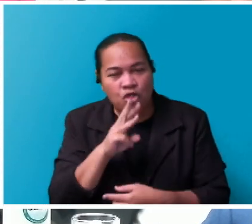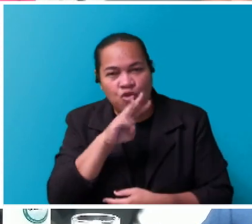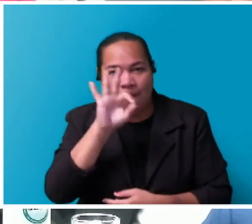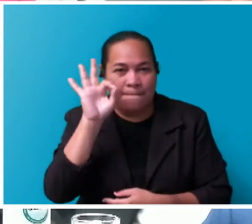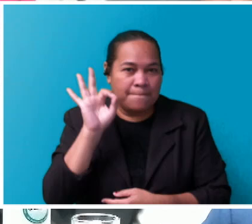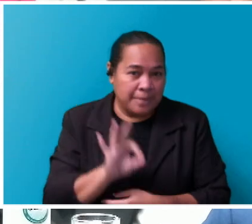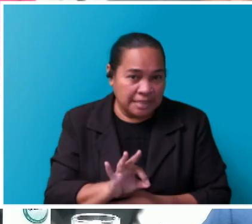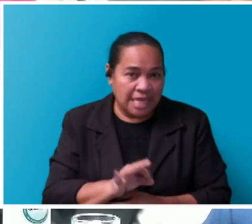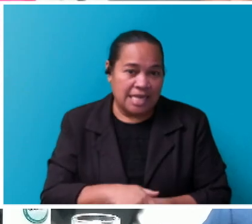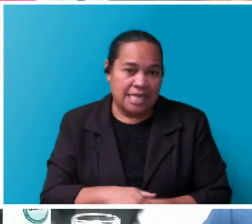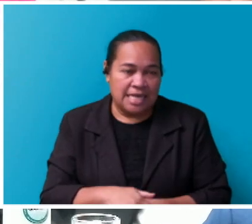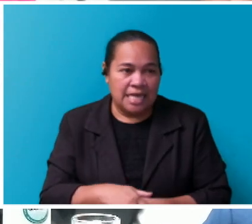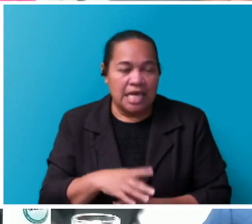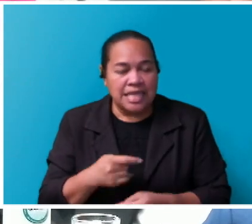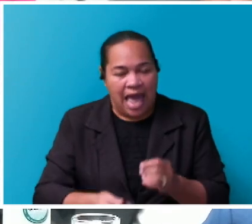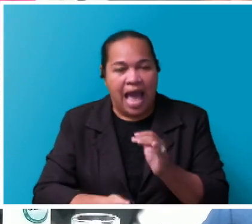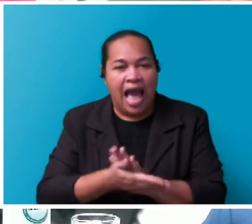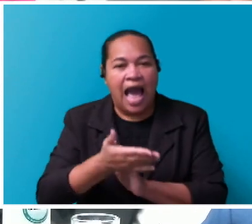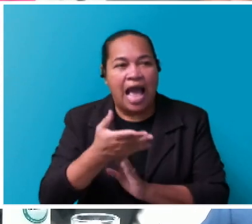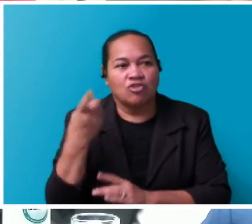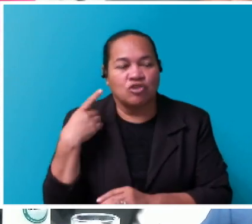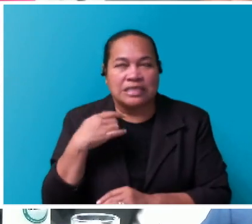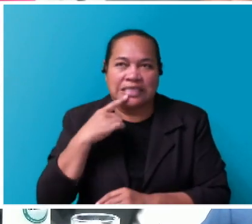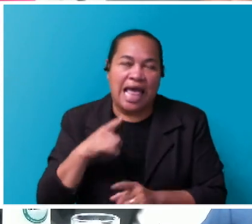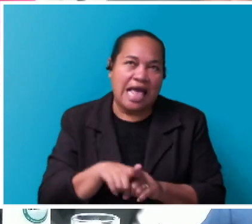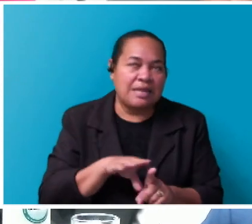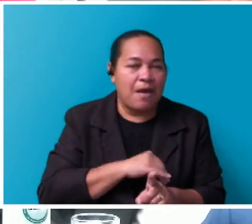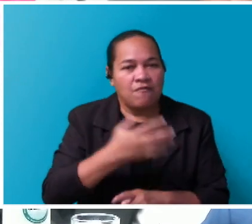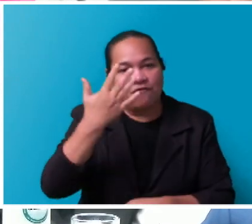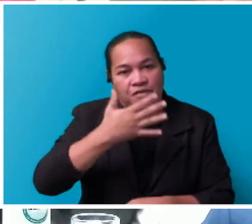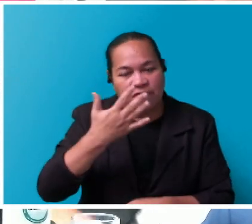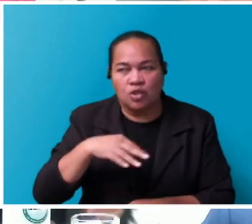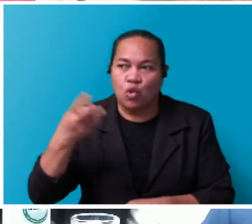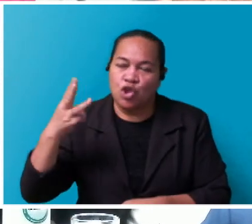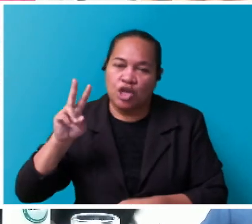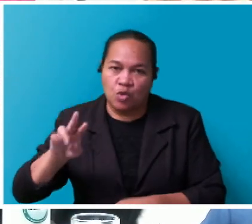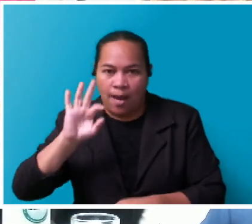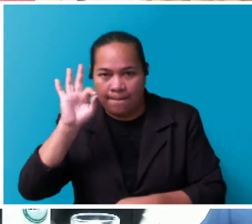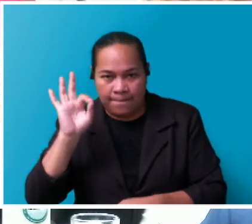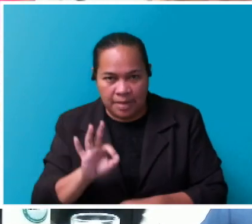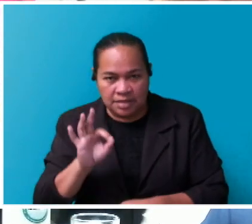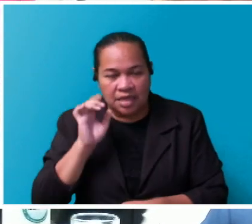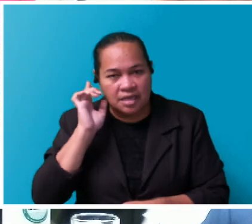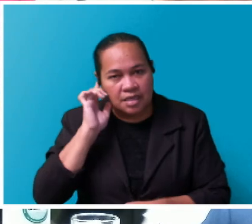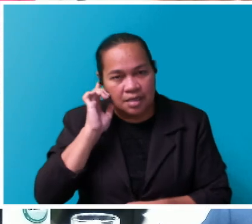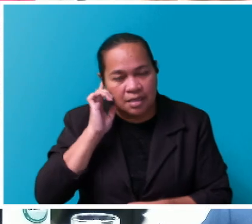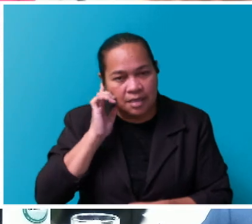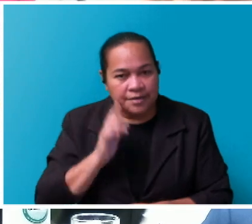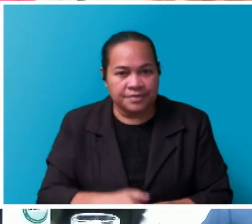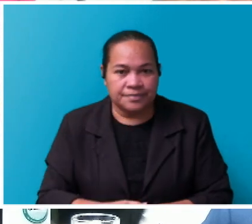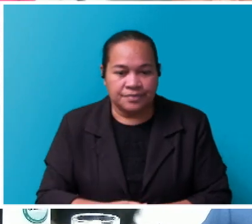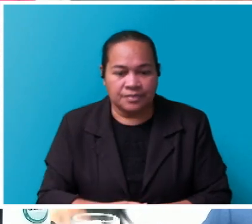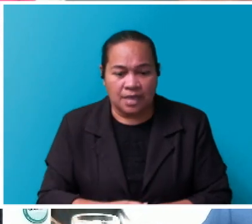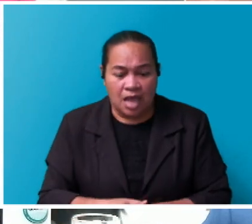Speaker, face high duties ranging from 15 to 32%. In fact, Honorable Speaker, on